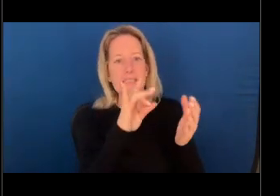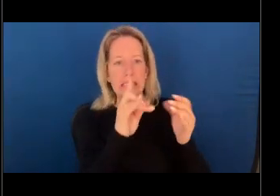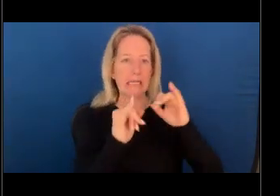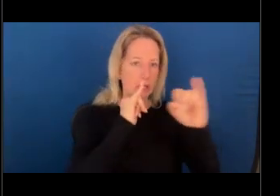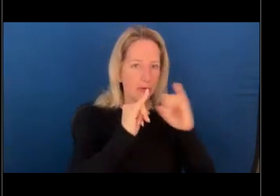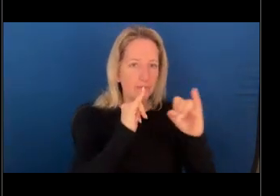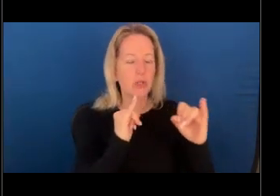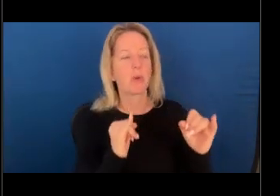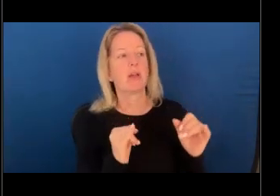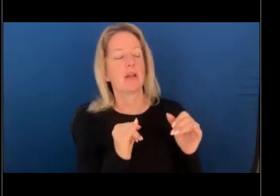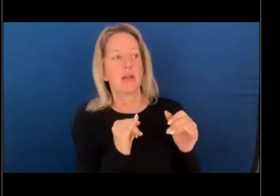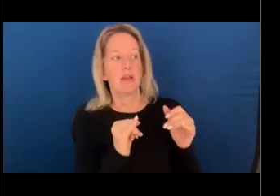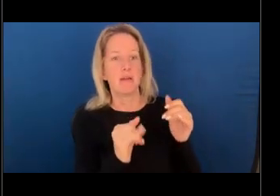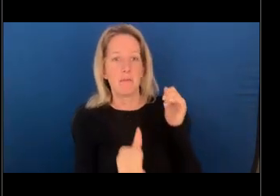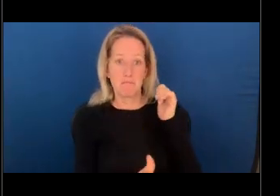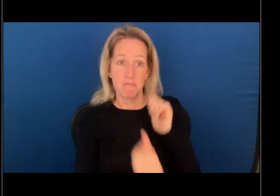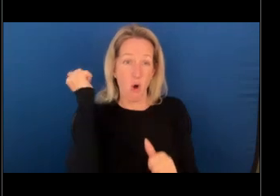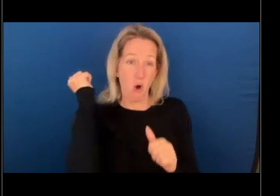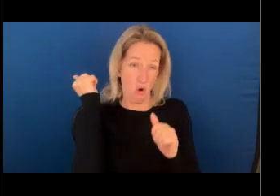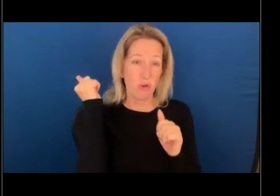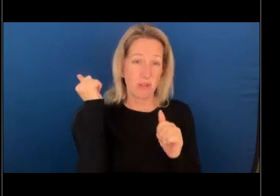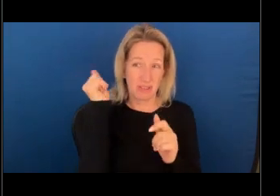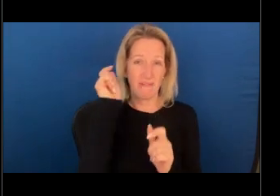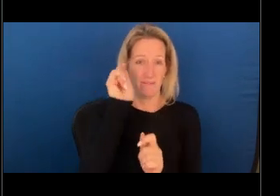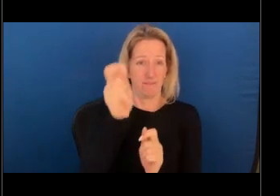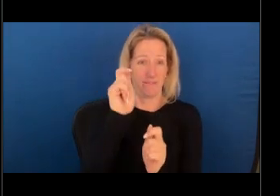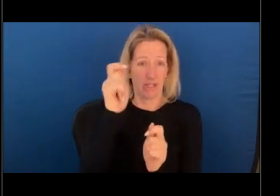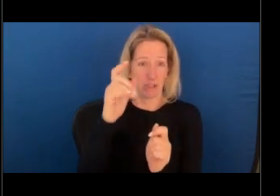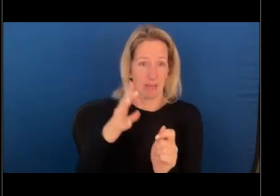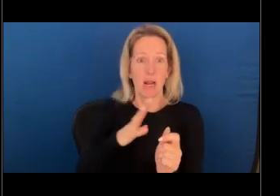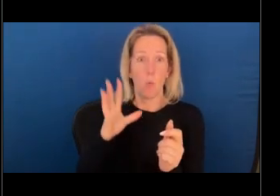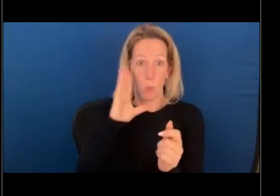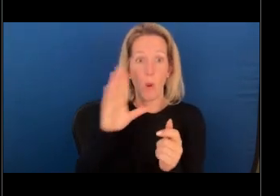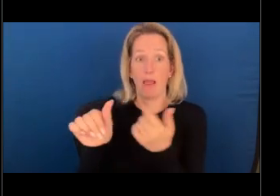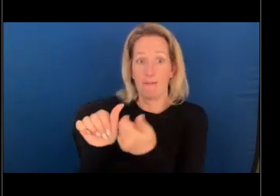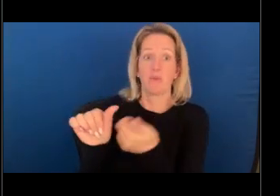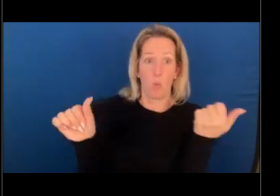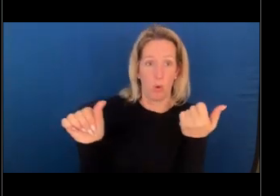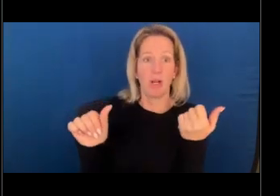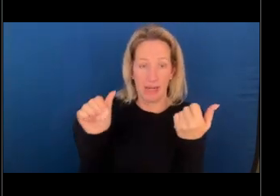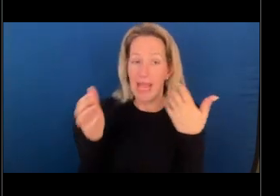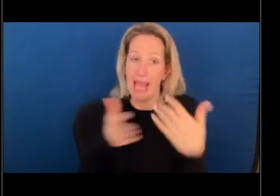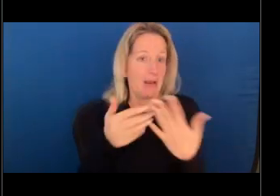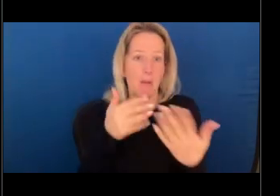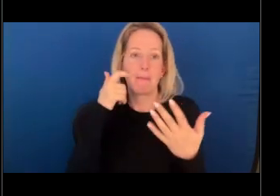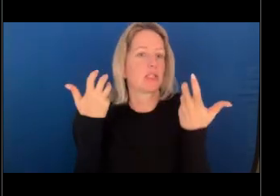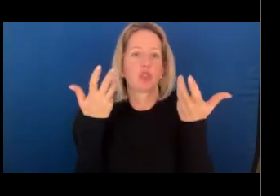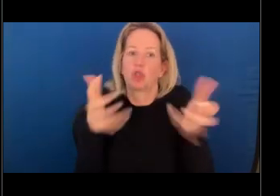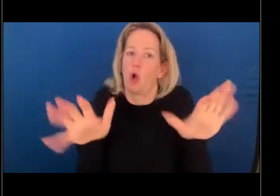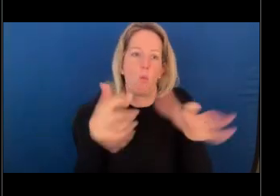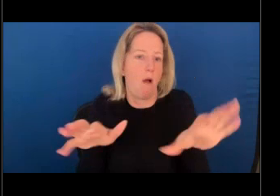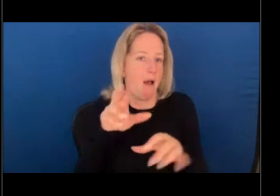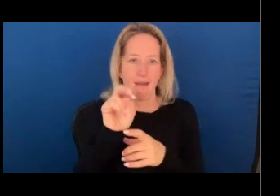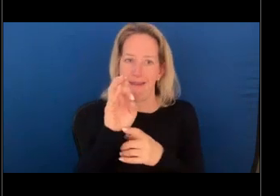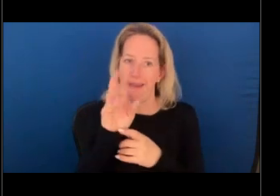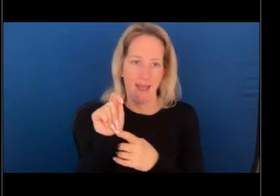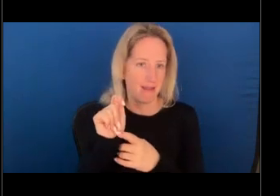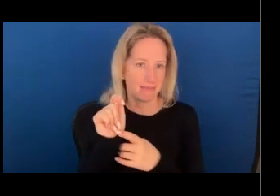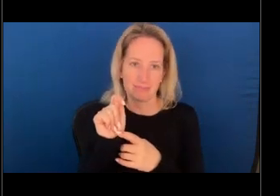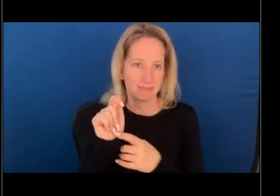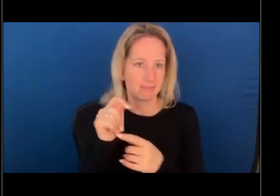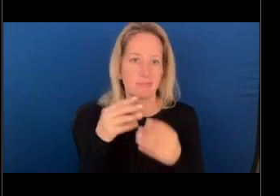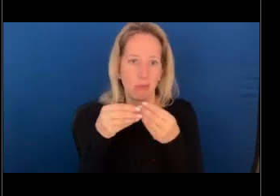vast majority of fishermen avoid shipwrecks because they don't want to lose their nets. And there is a small proportion of that community